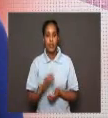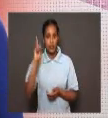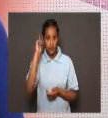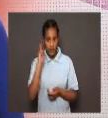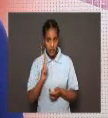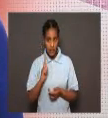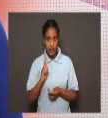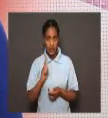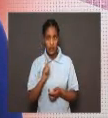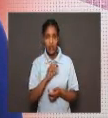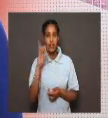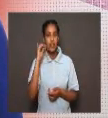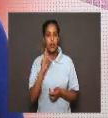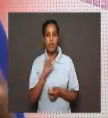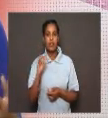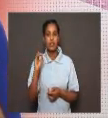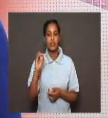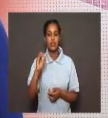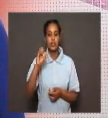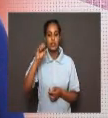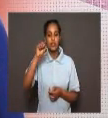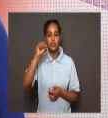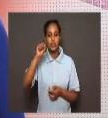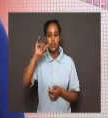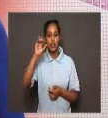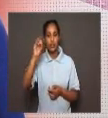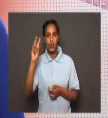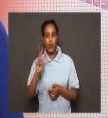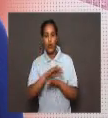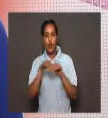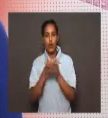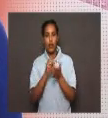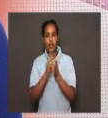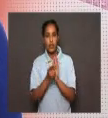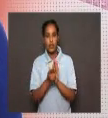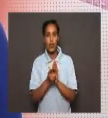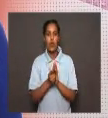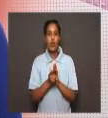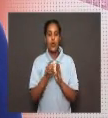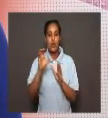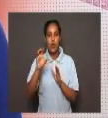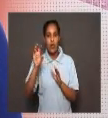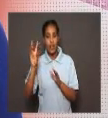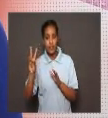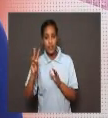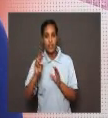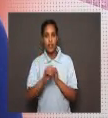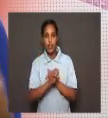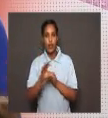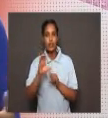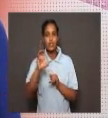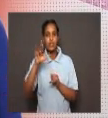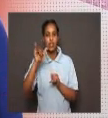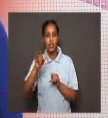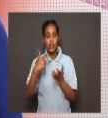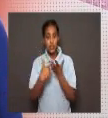Graphite, diamond, and quartz are all examples of covalent network crystal.